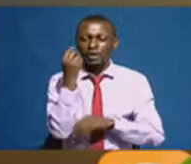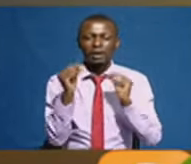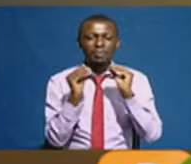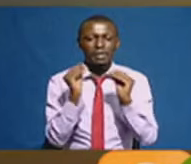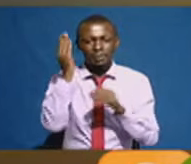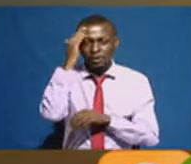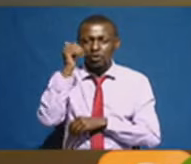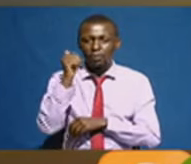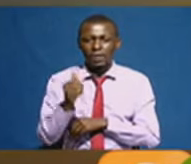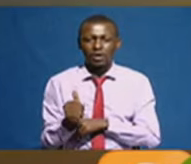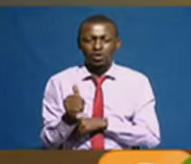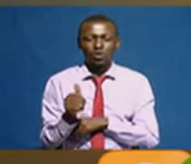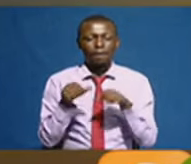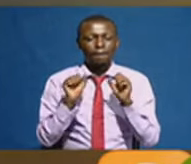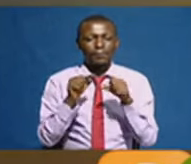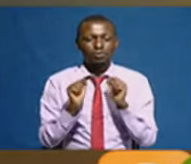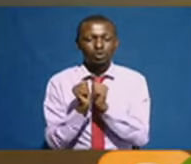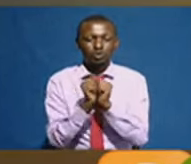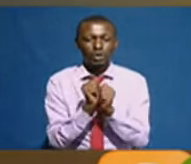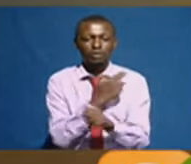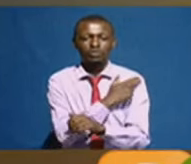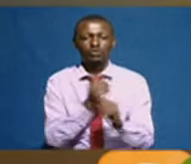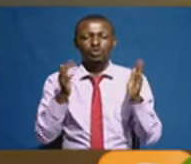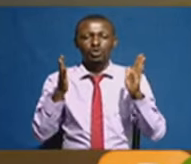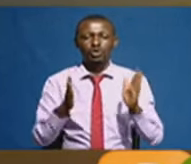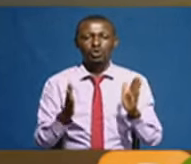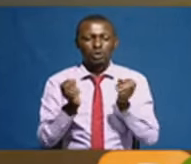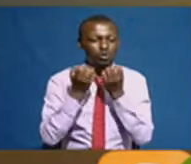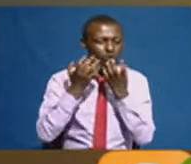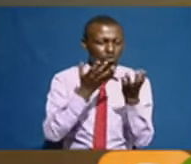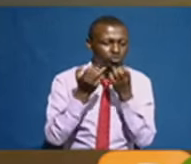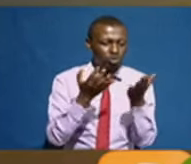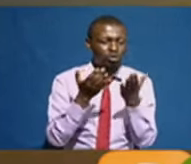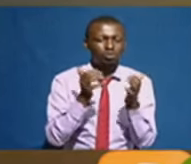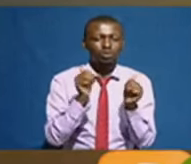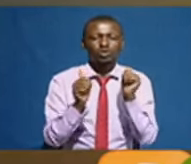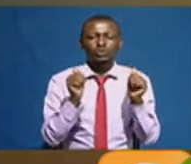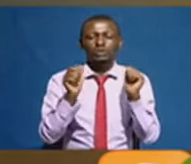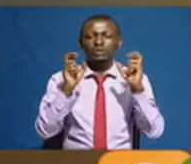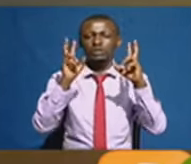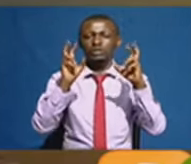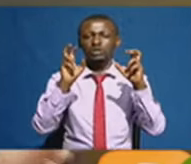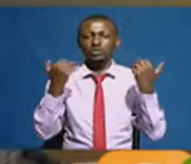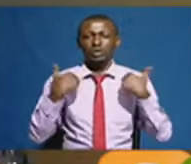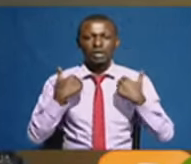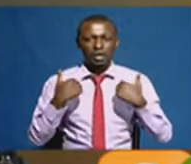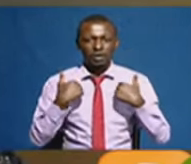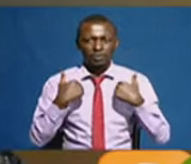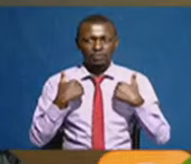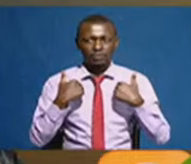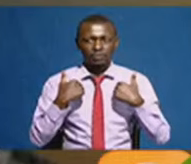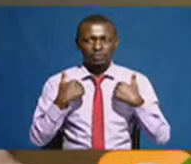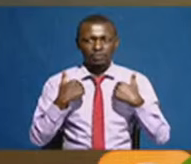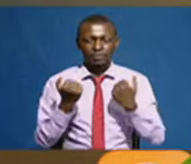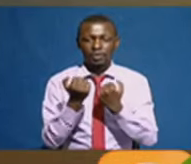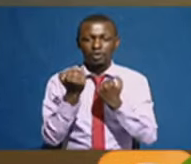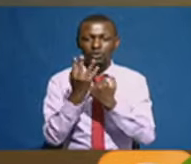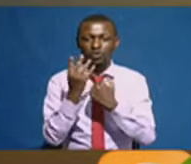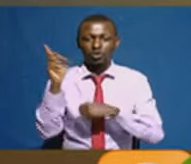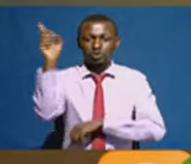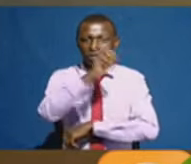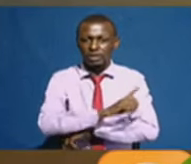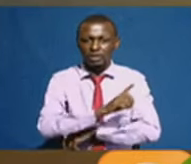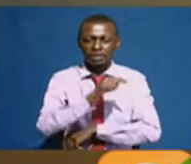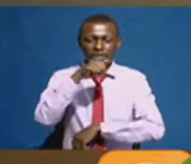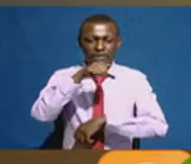was most of it was spent with the doctors telling them what their issues are. So that first deadline that we were given of 14 days ended